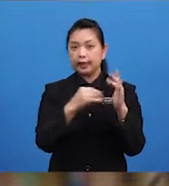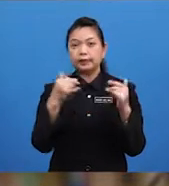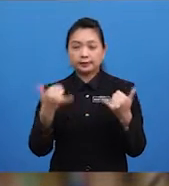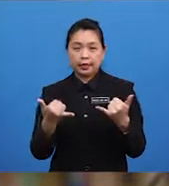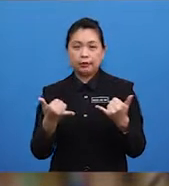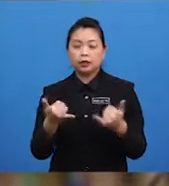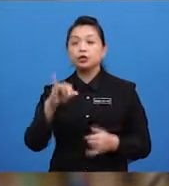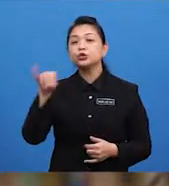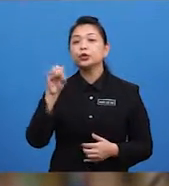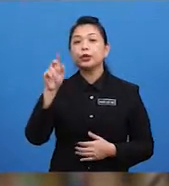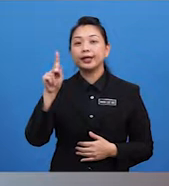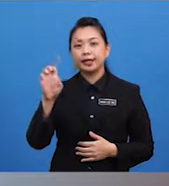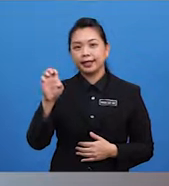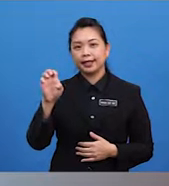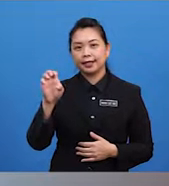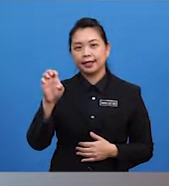a joke.